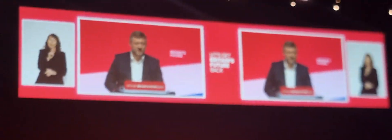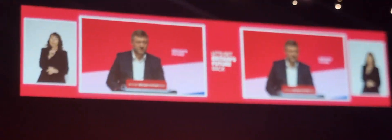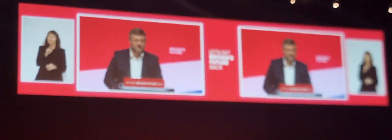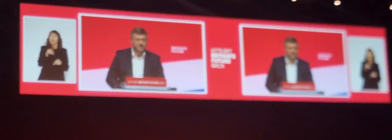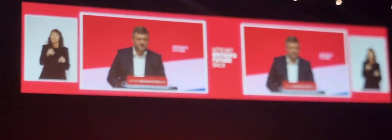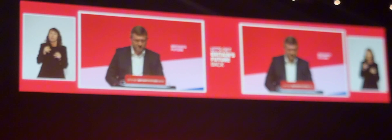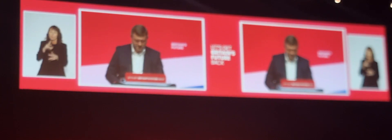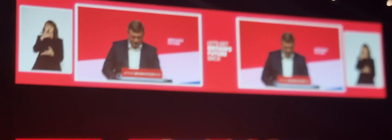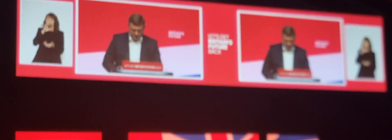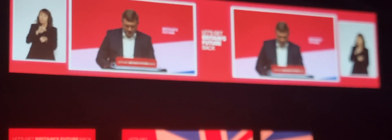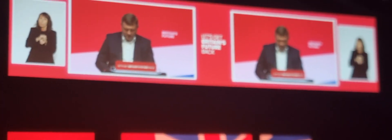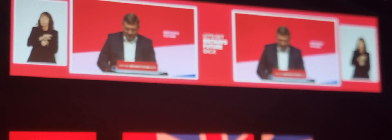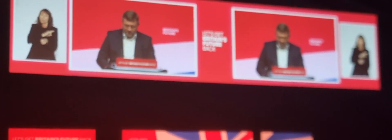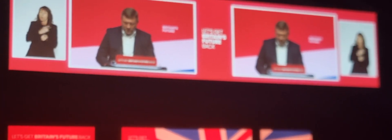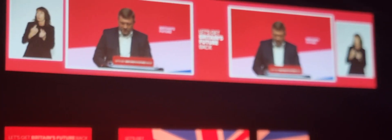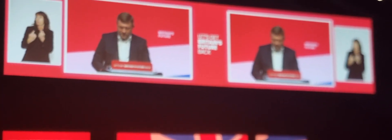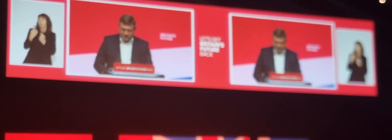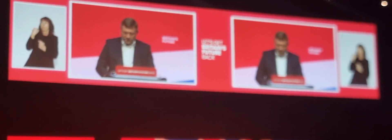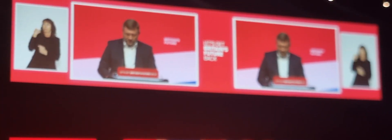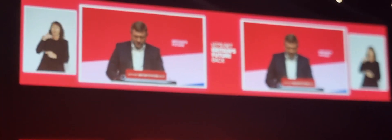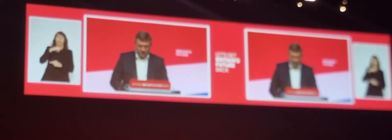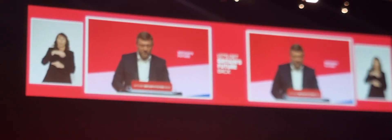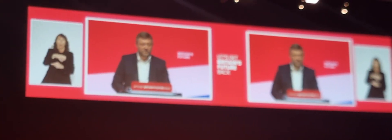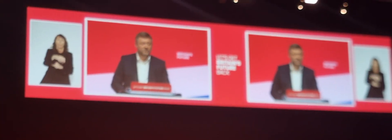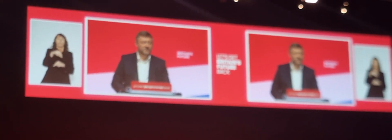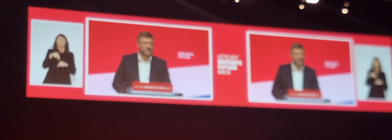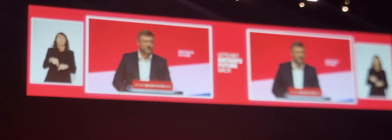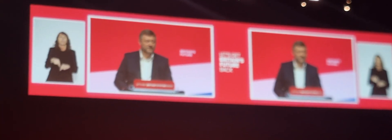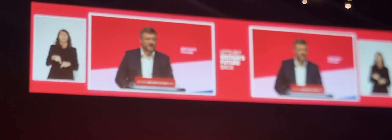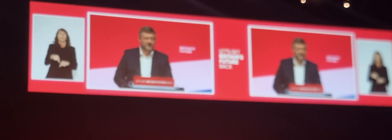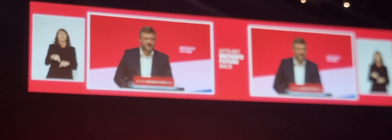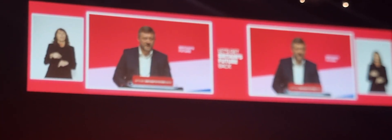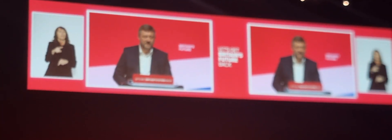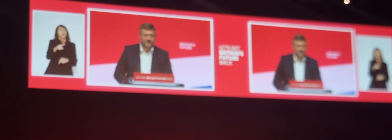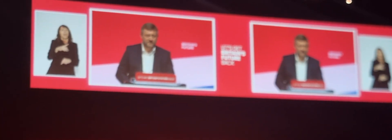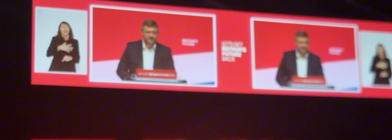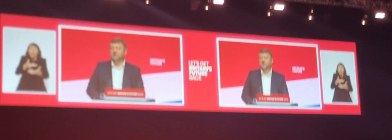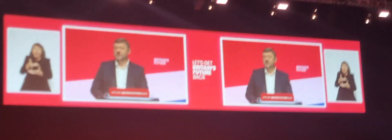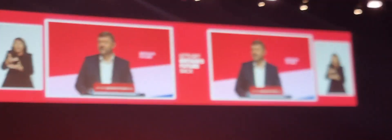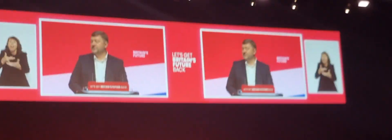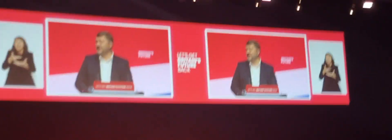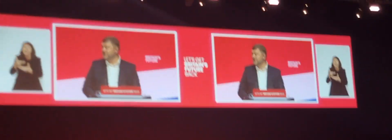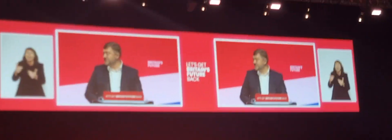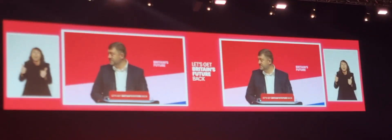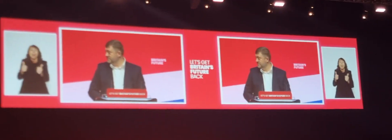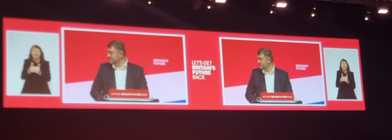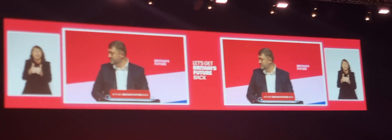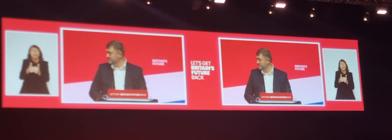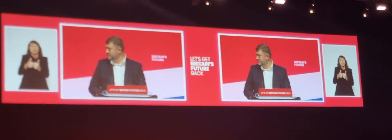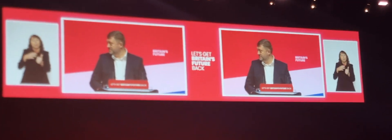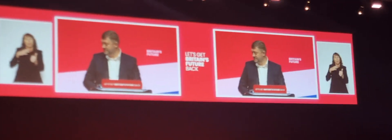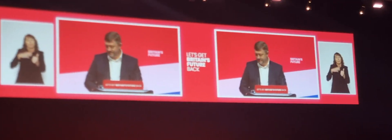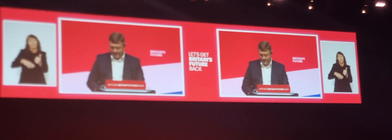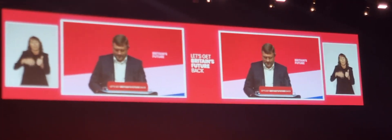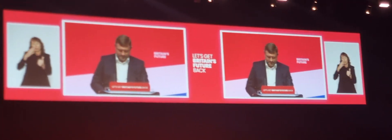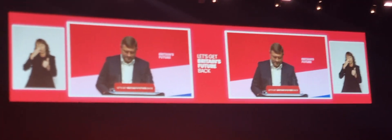such sounds, but I don't wish all of you to hear that ever. Gracias.